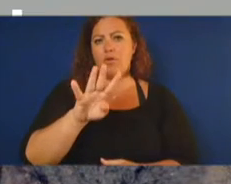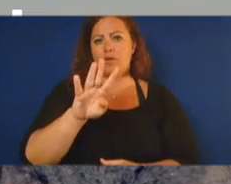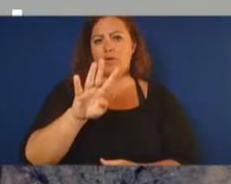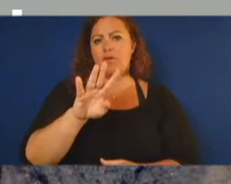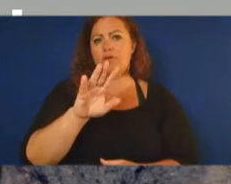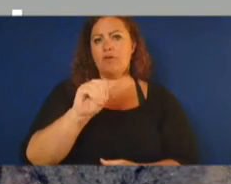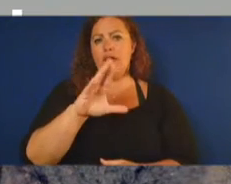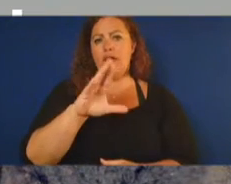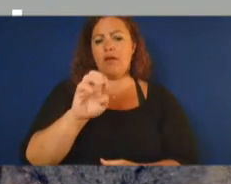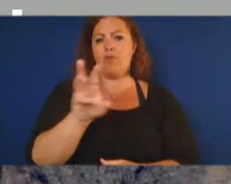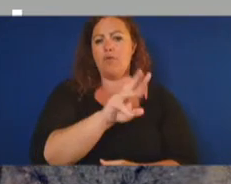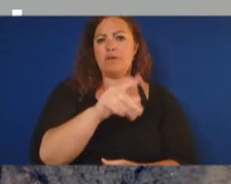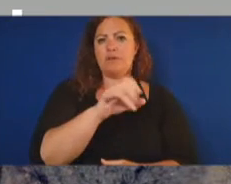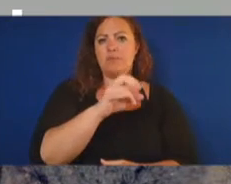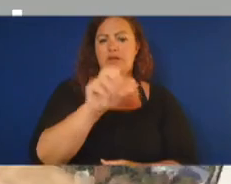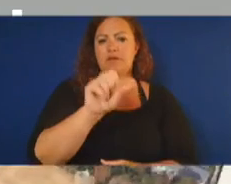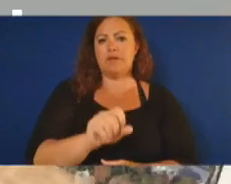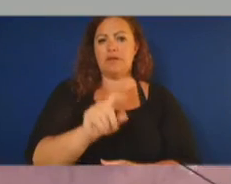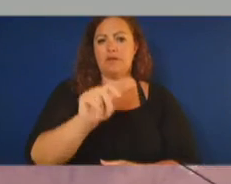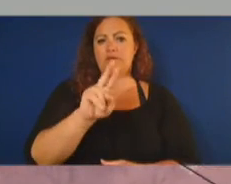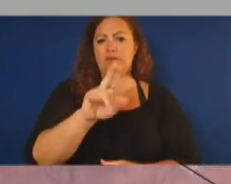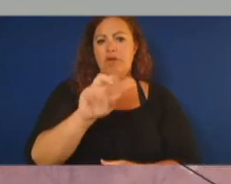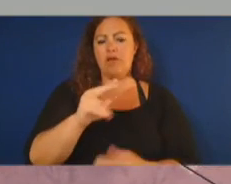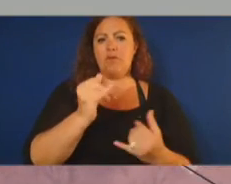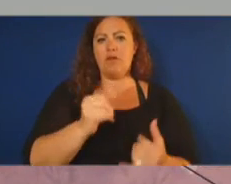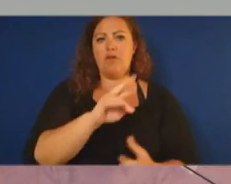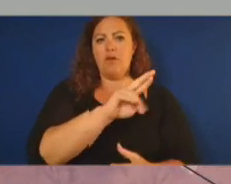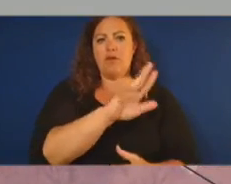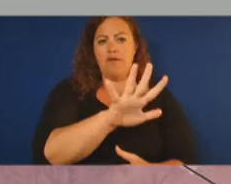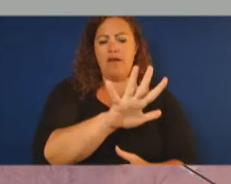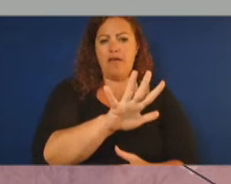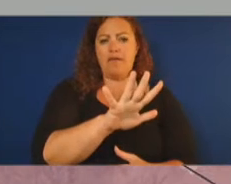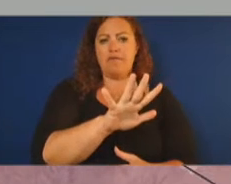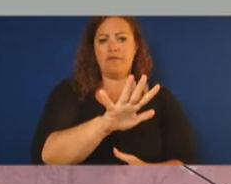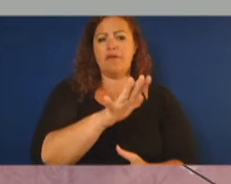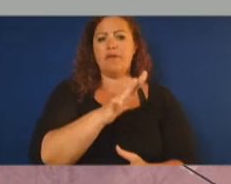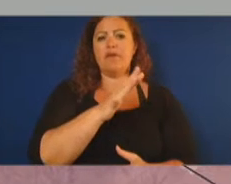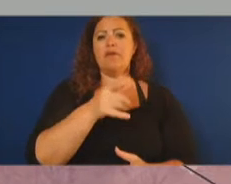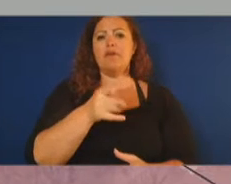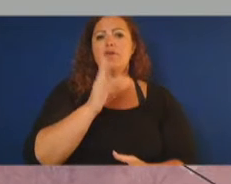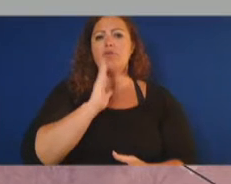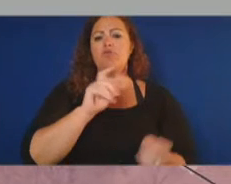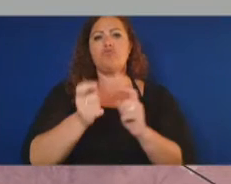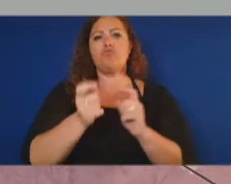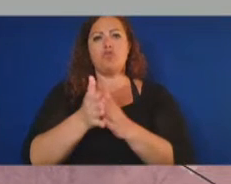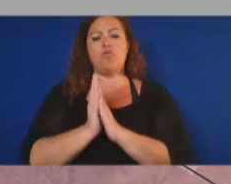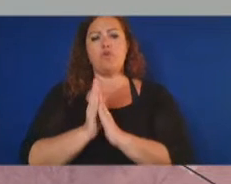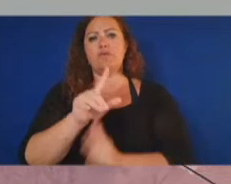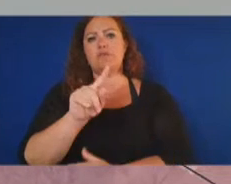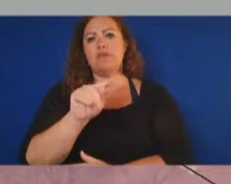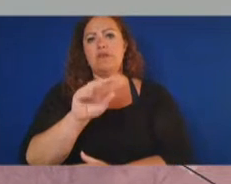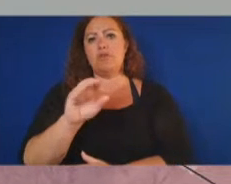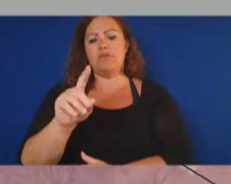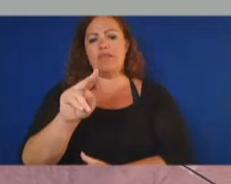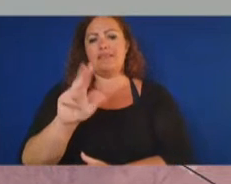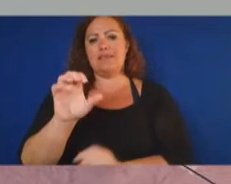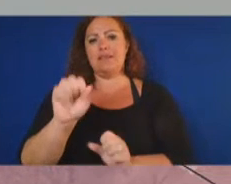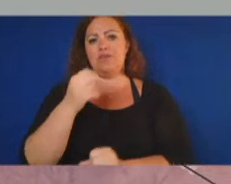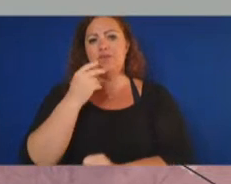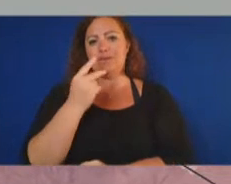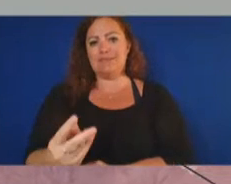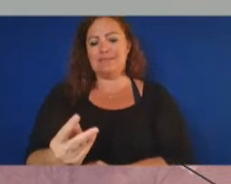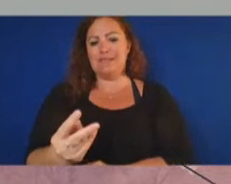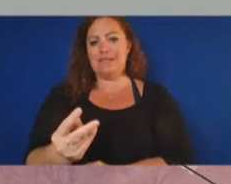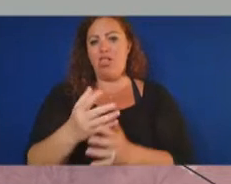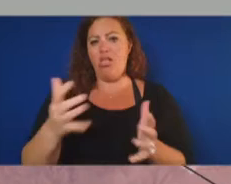of South Tron uh it is currently zoned R5 and the rezoning request is for TNC you can see a good uh bit of the